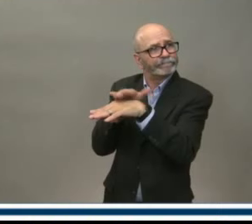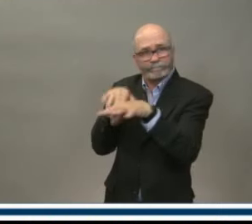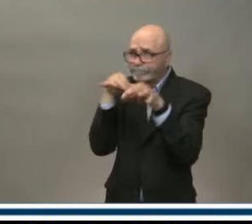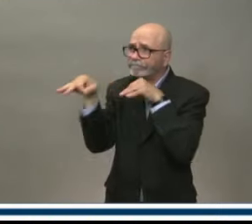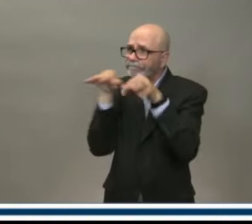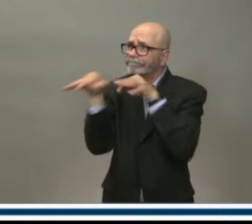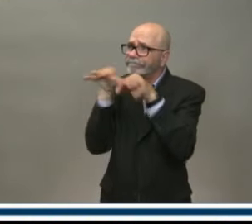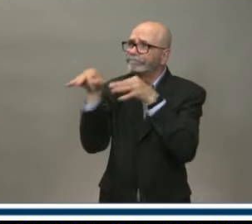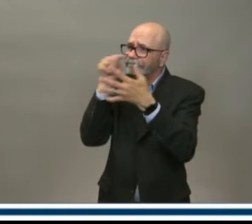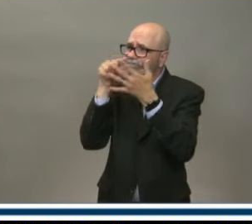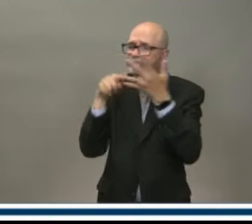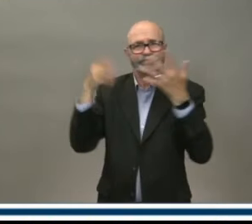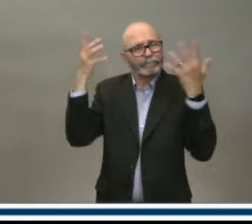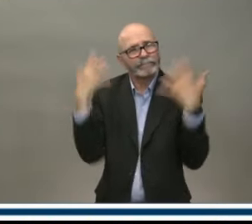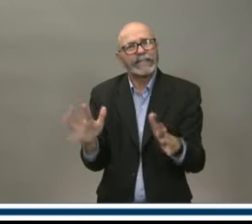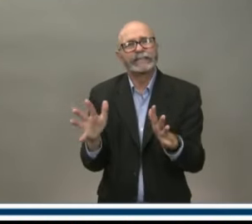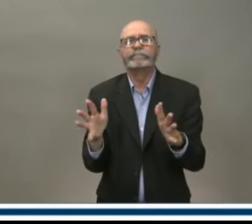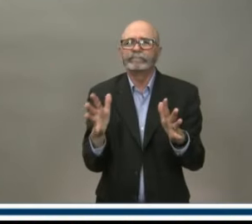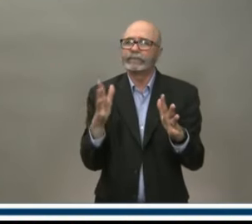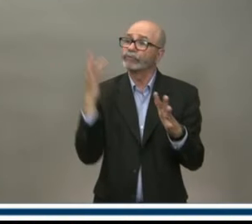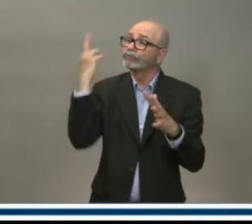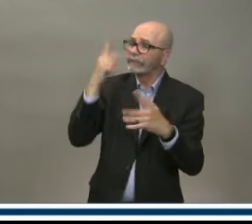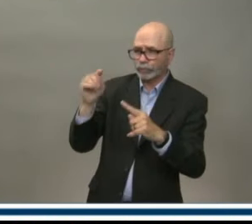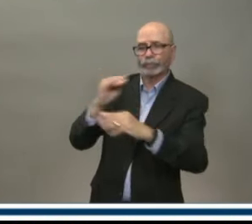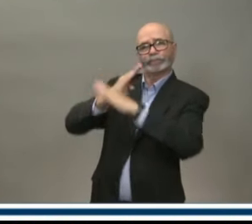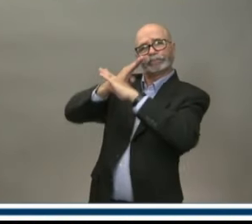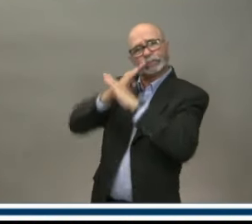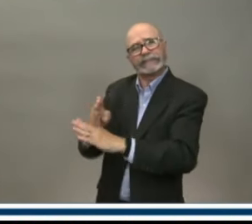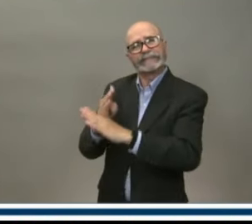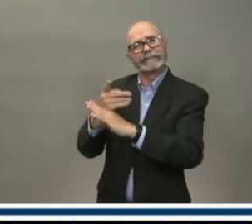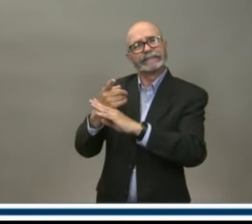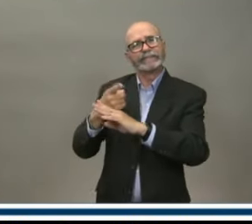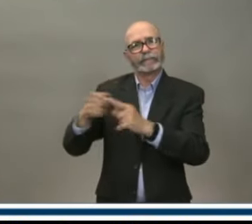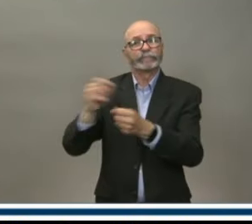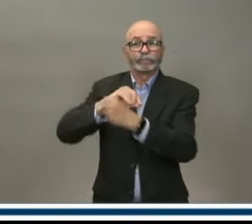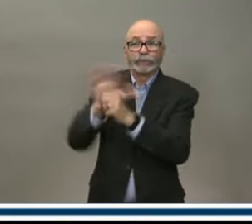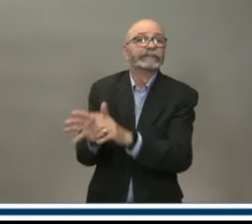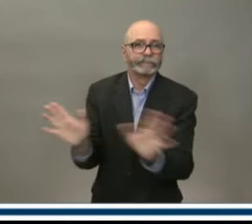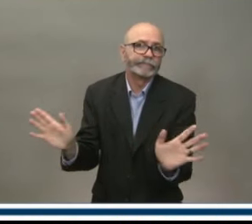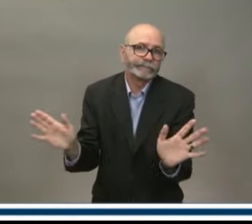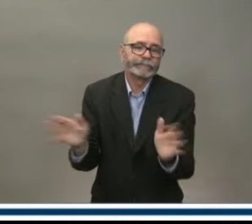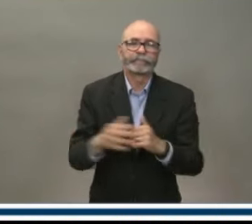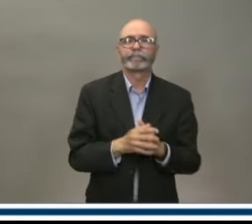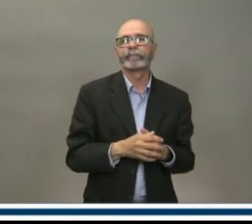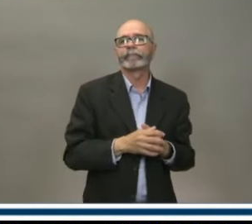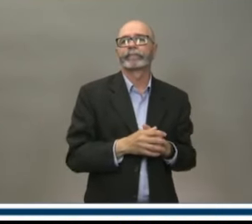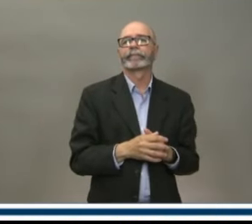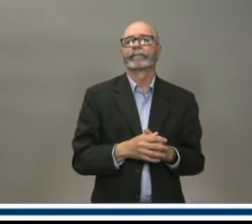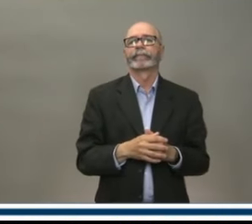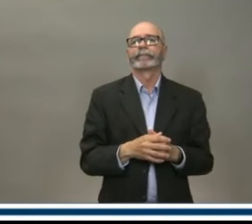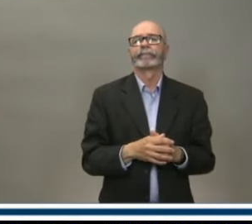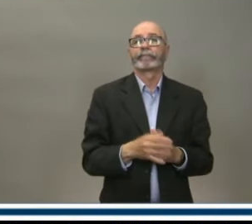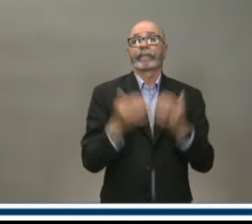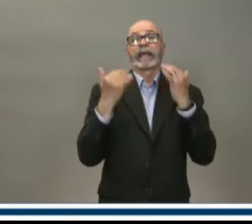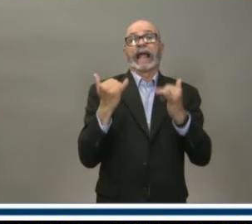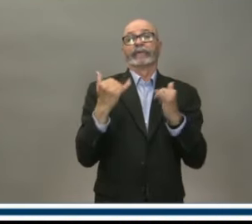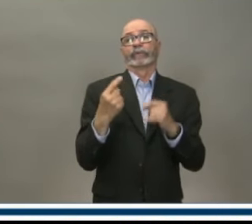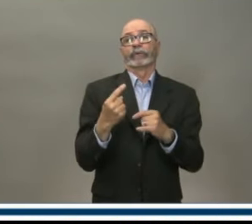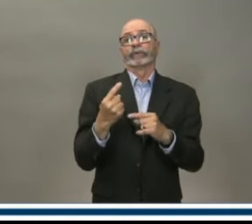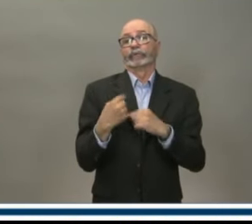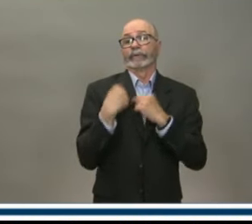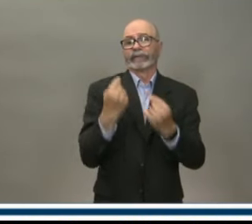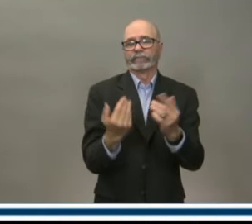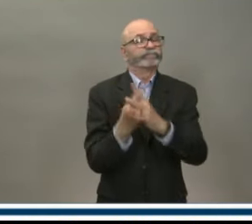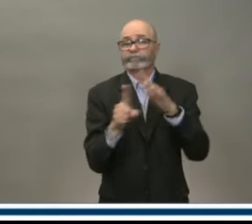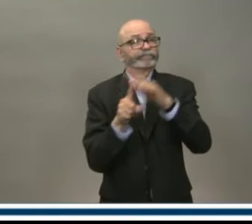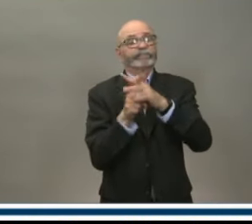health order to protect each other. We now have a total. We have 35 new cases of